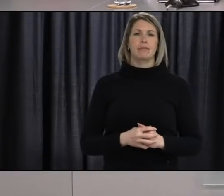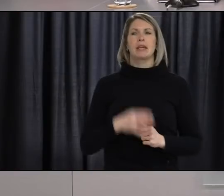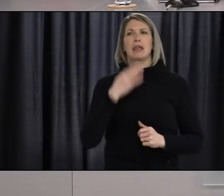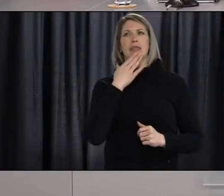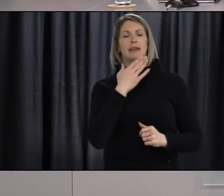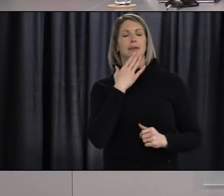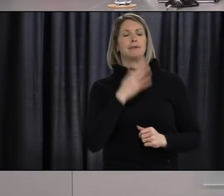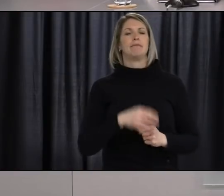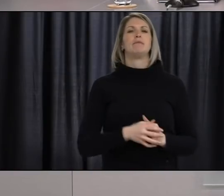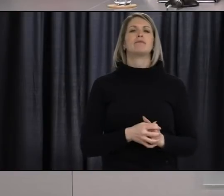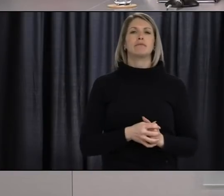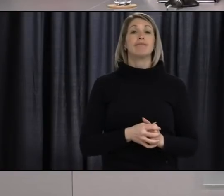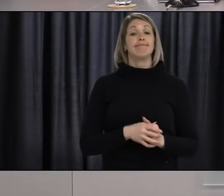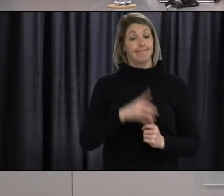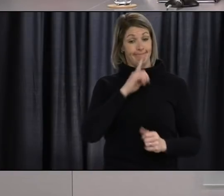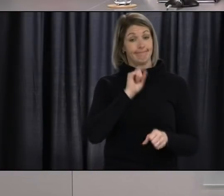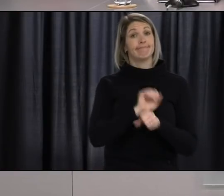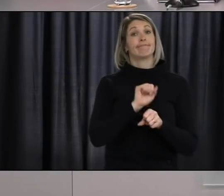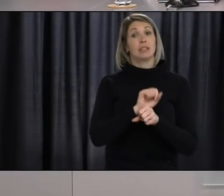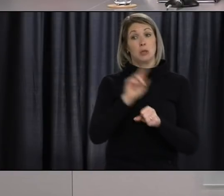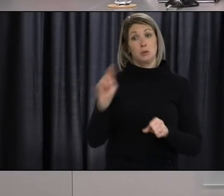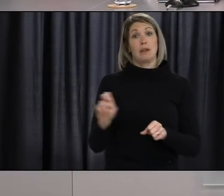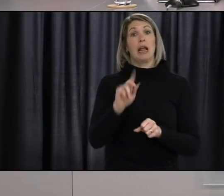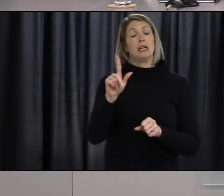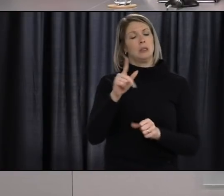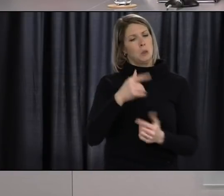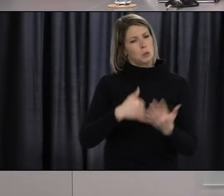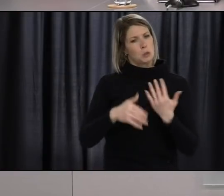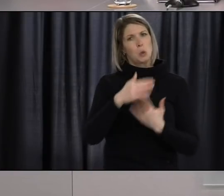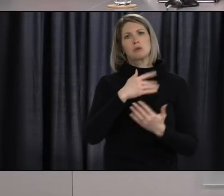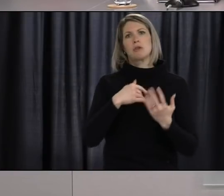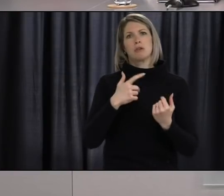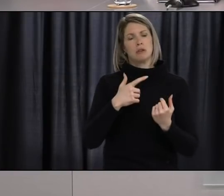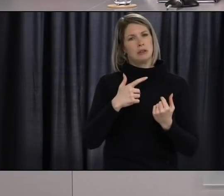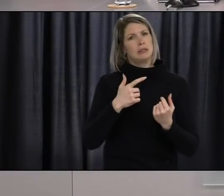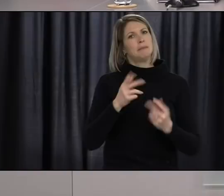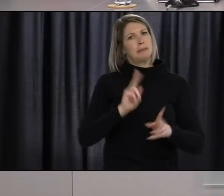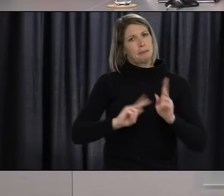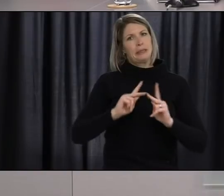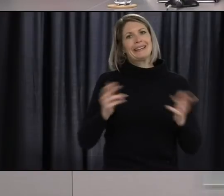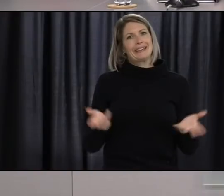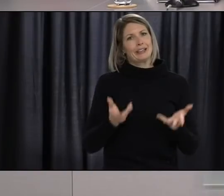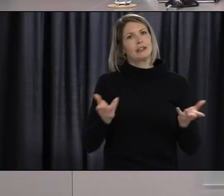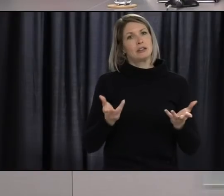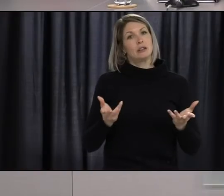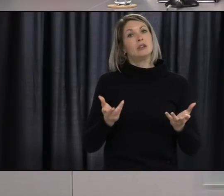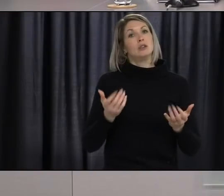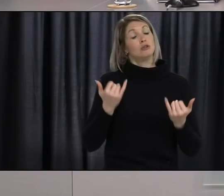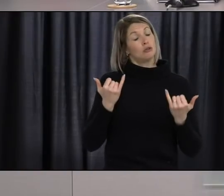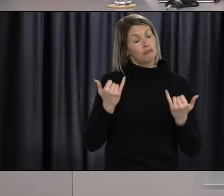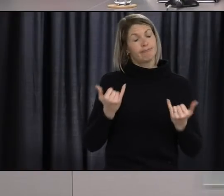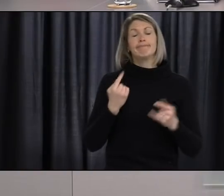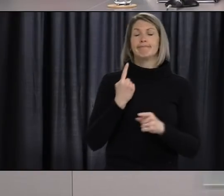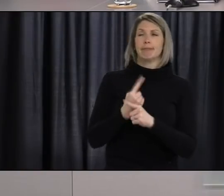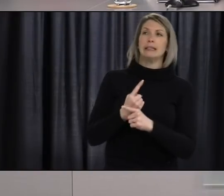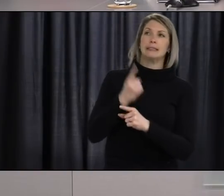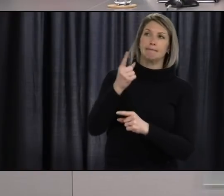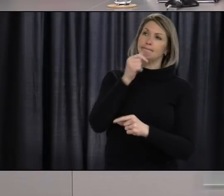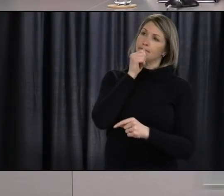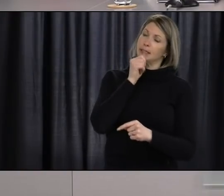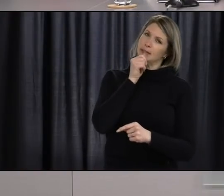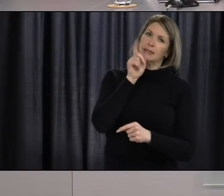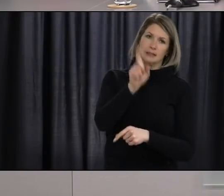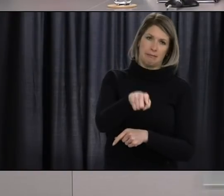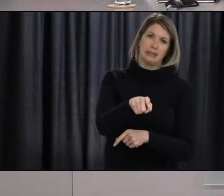message from the Minister, of course, is we must continue to hold the line. I now turn it over to the media for their questions for this